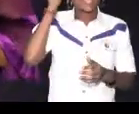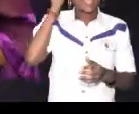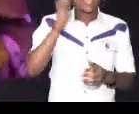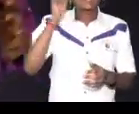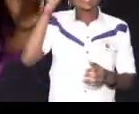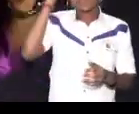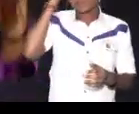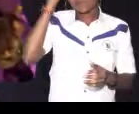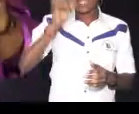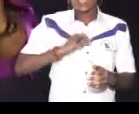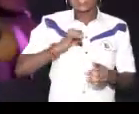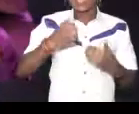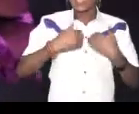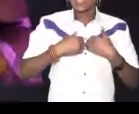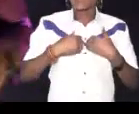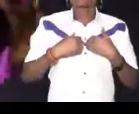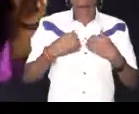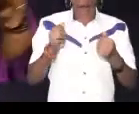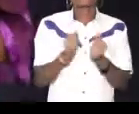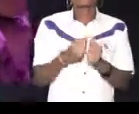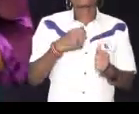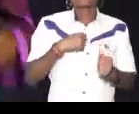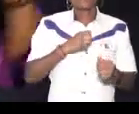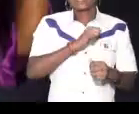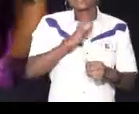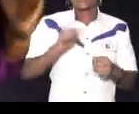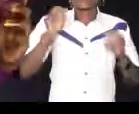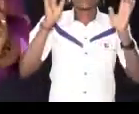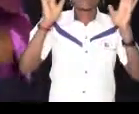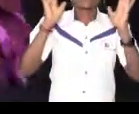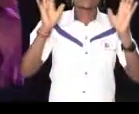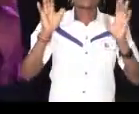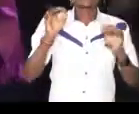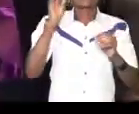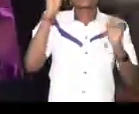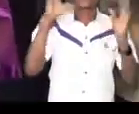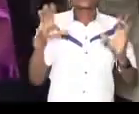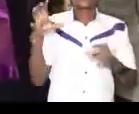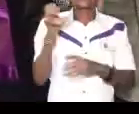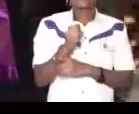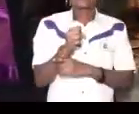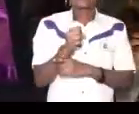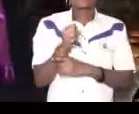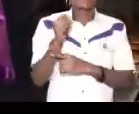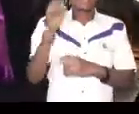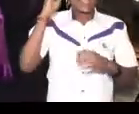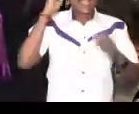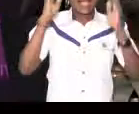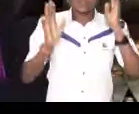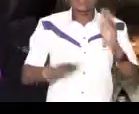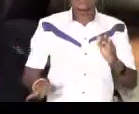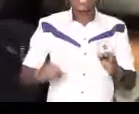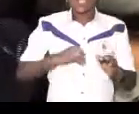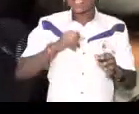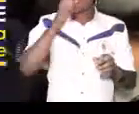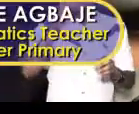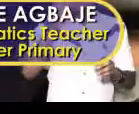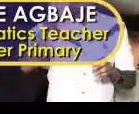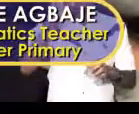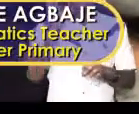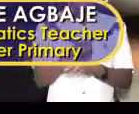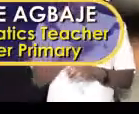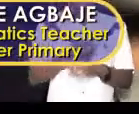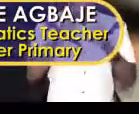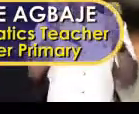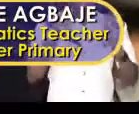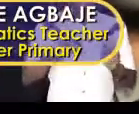teacher, and I have with me your wonderful teachers. Hello children, I am your mathematics